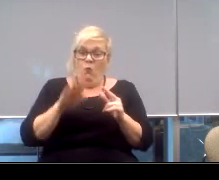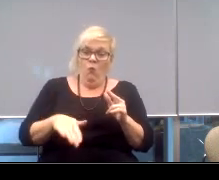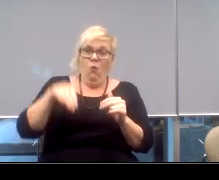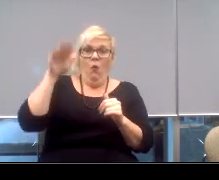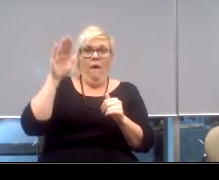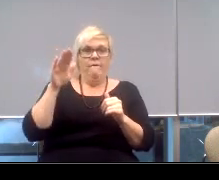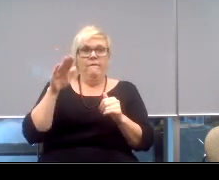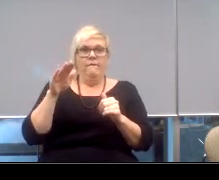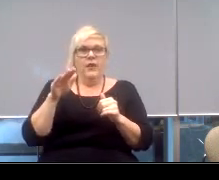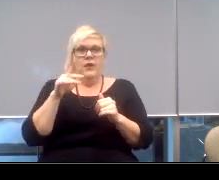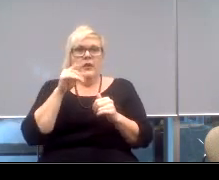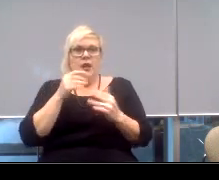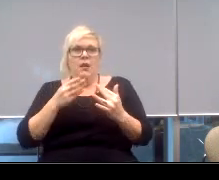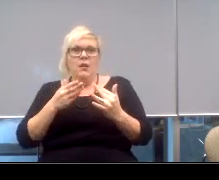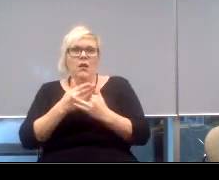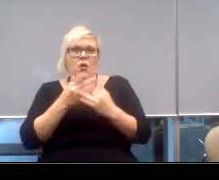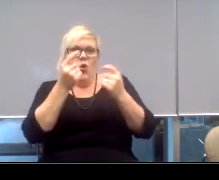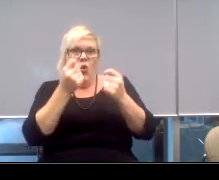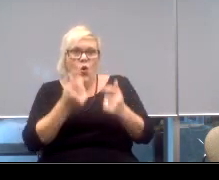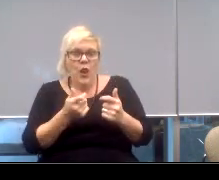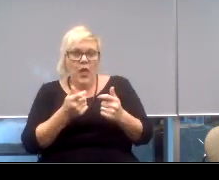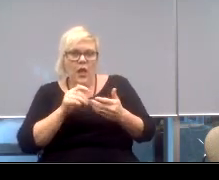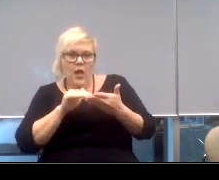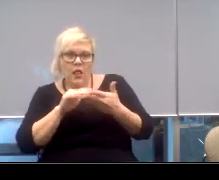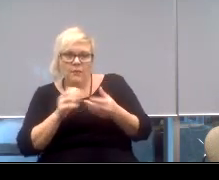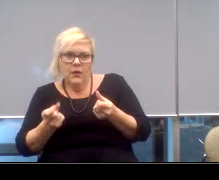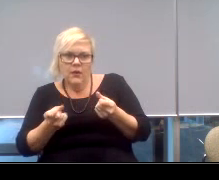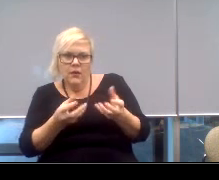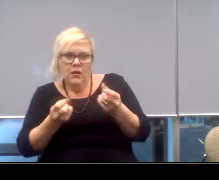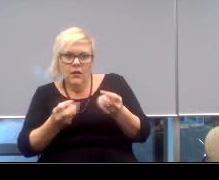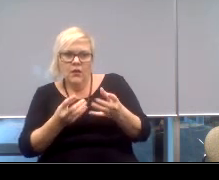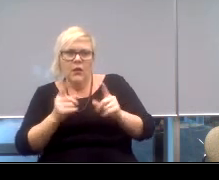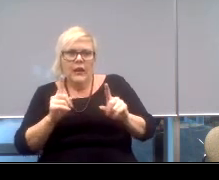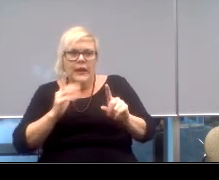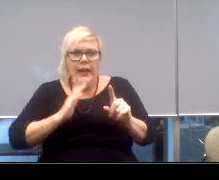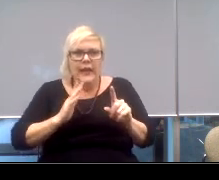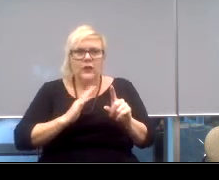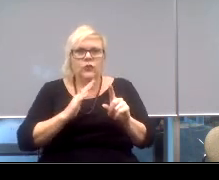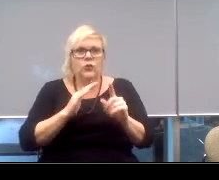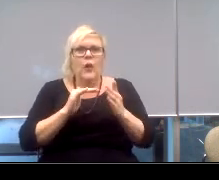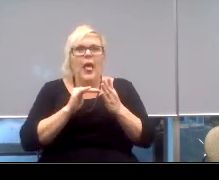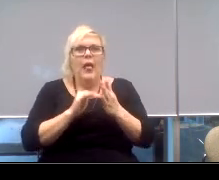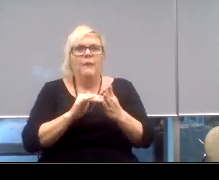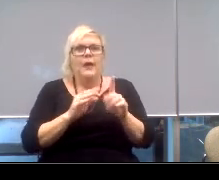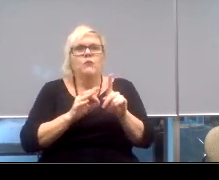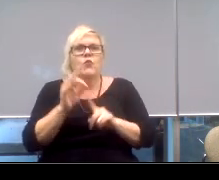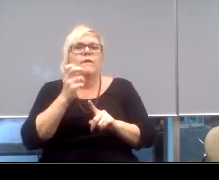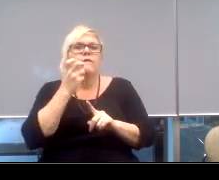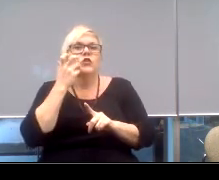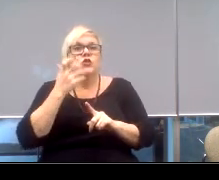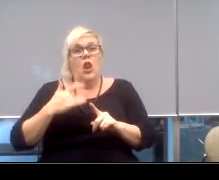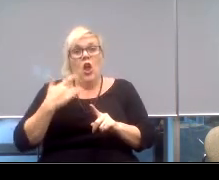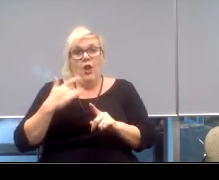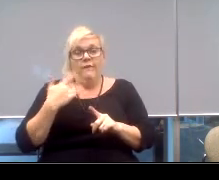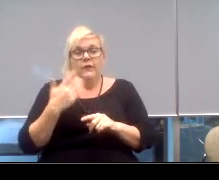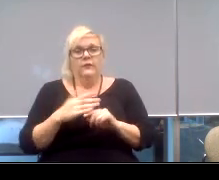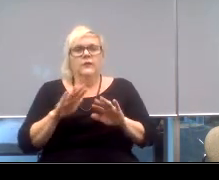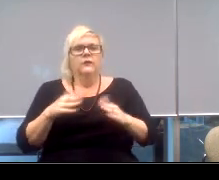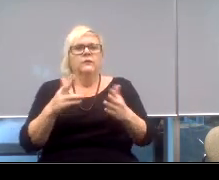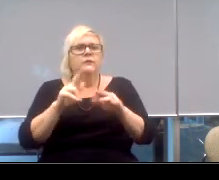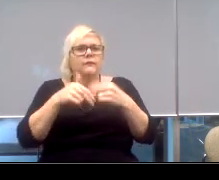to improve the outcomes later in life. The NDIS also provides people with disability, their family and